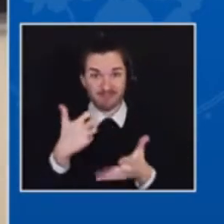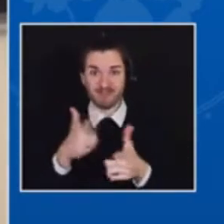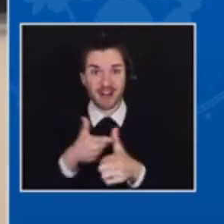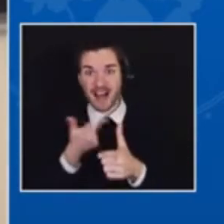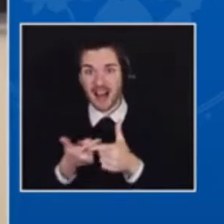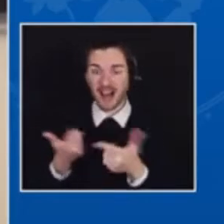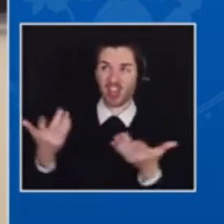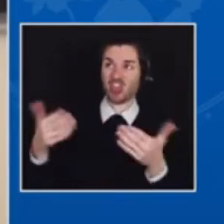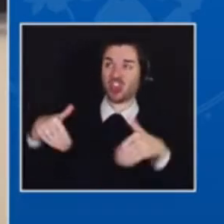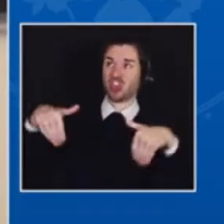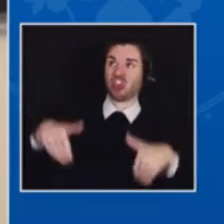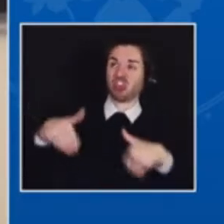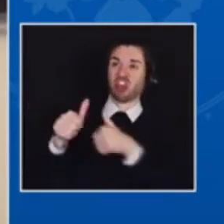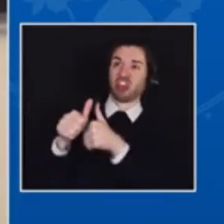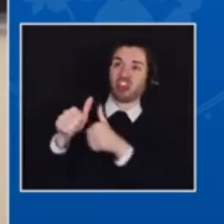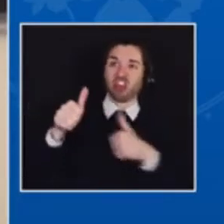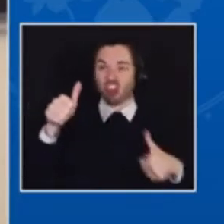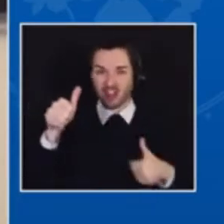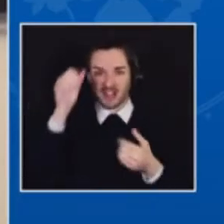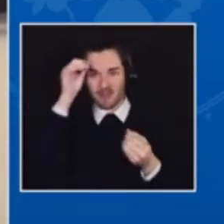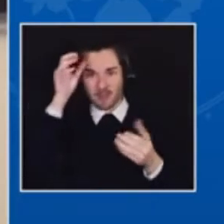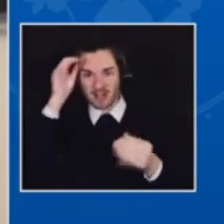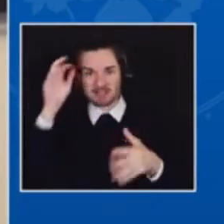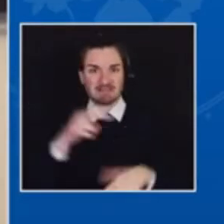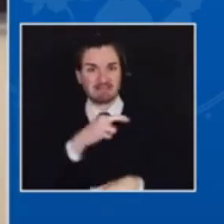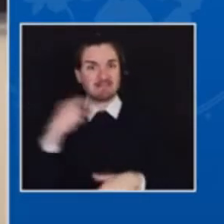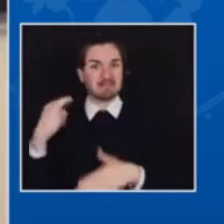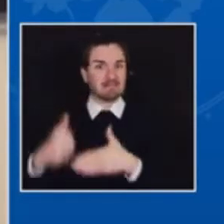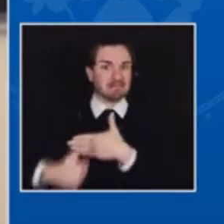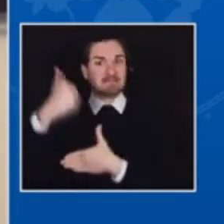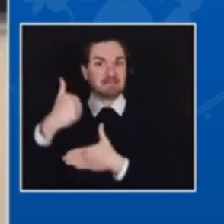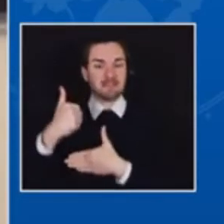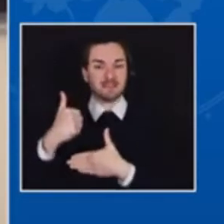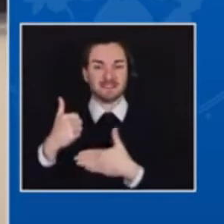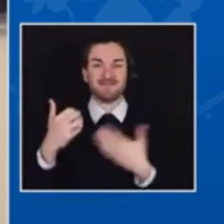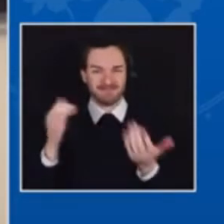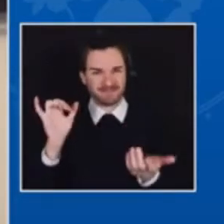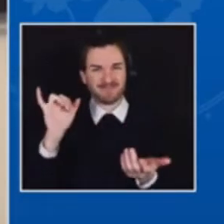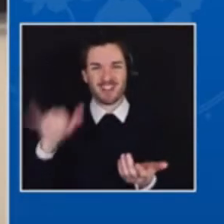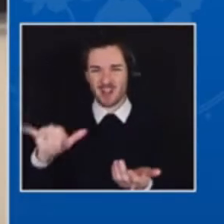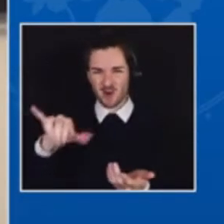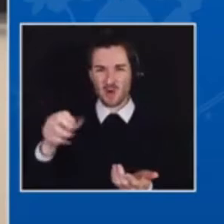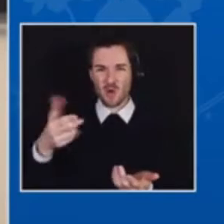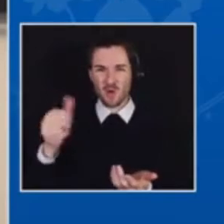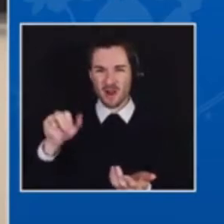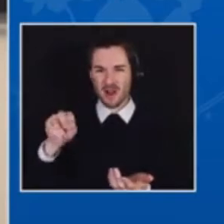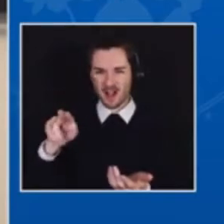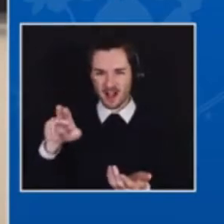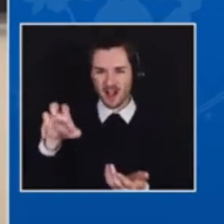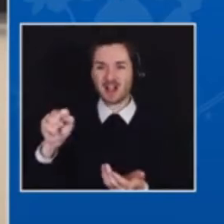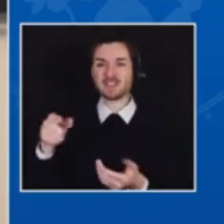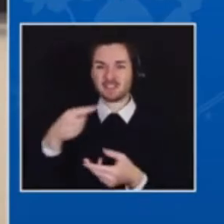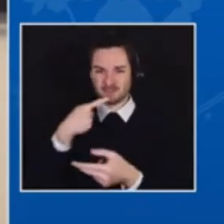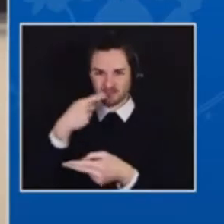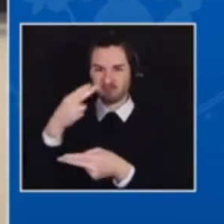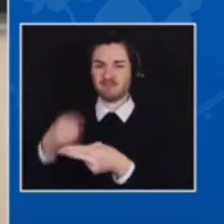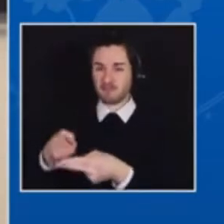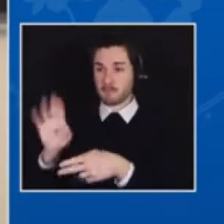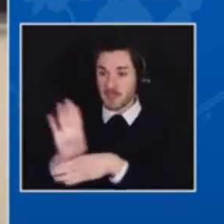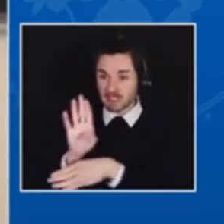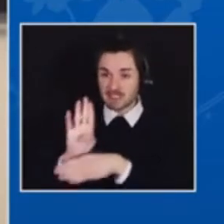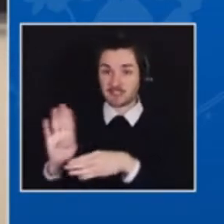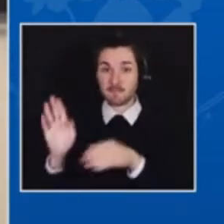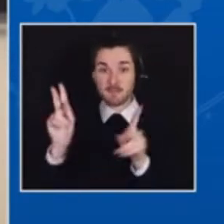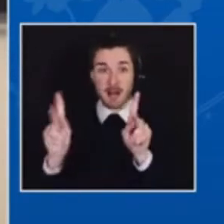I we've seen that escalate um externally and and Johanna started off mentioning a couple of the Business Leaders and business groups they want